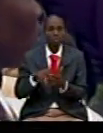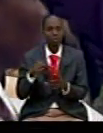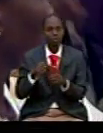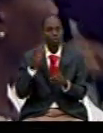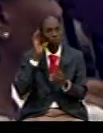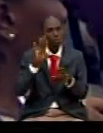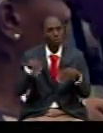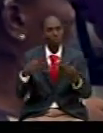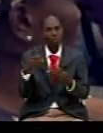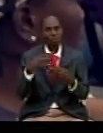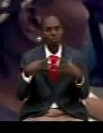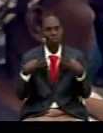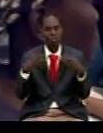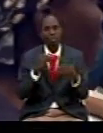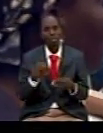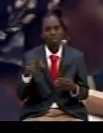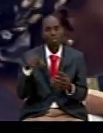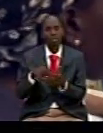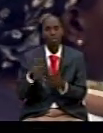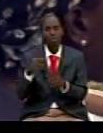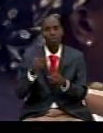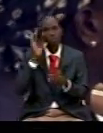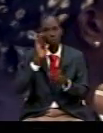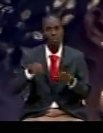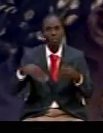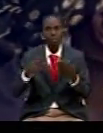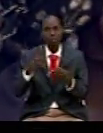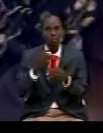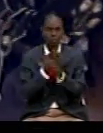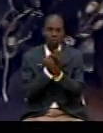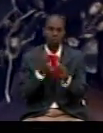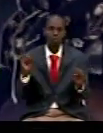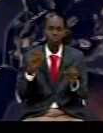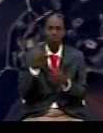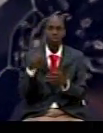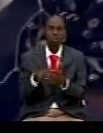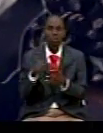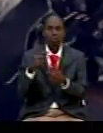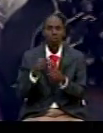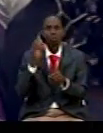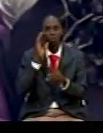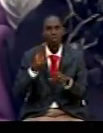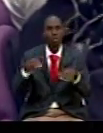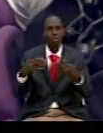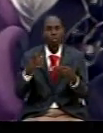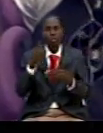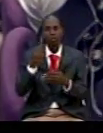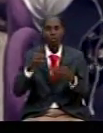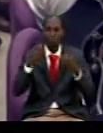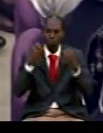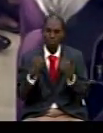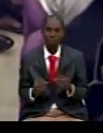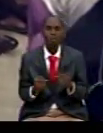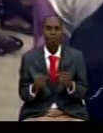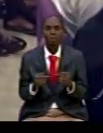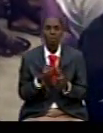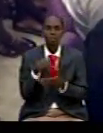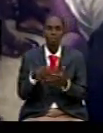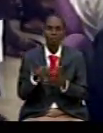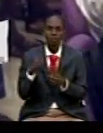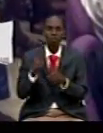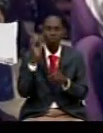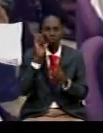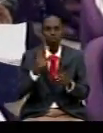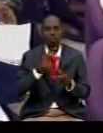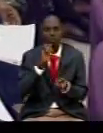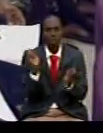you healing. This Word will give you salvation. This Word will give you power. This